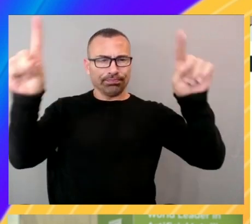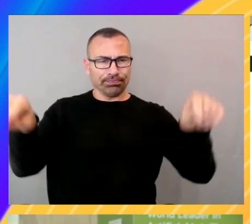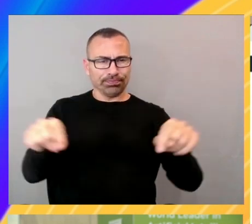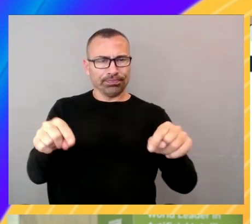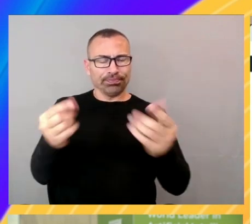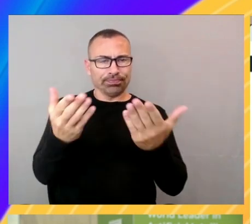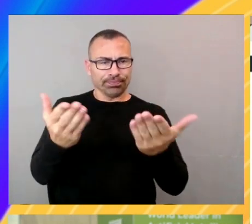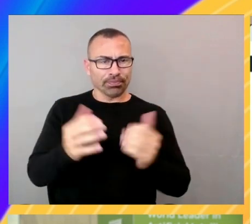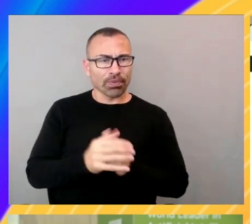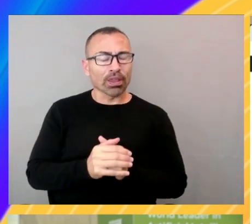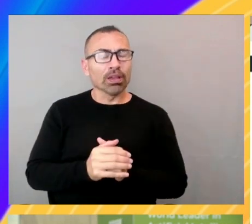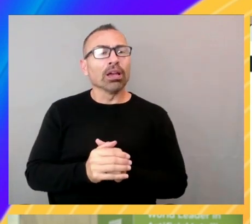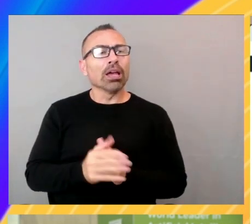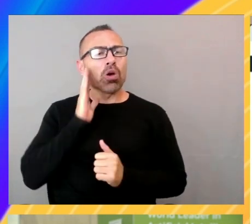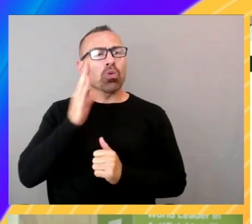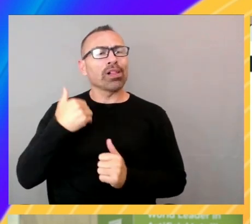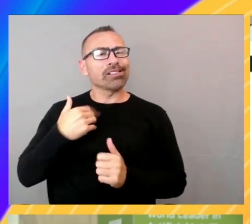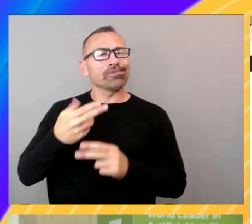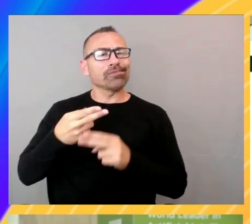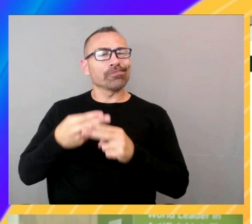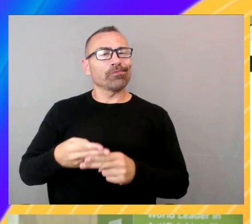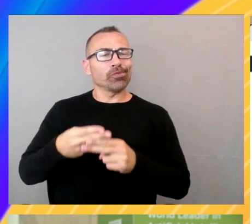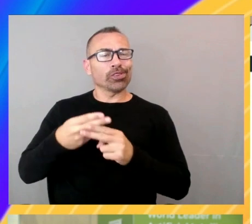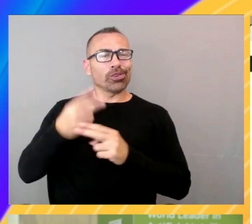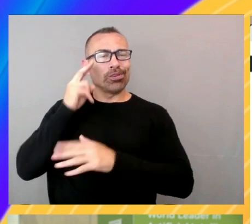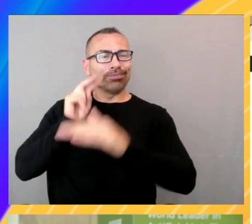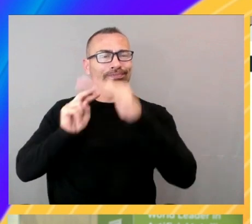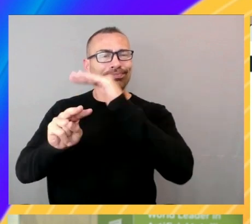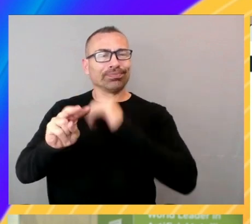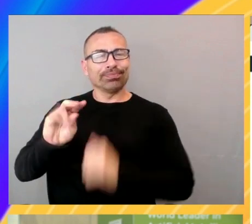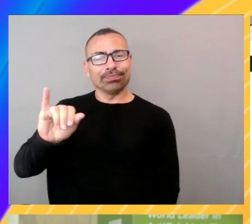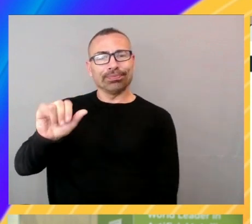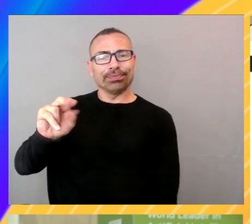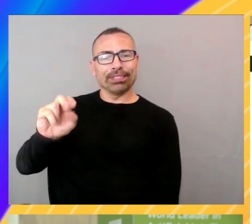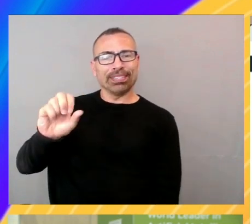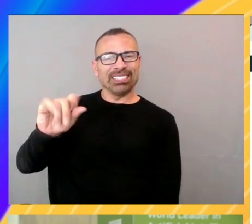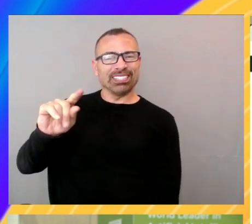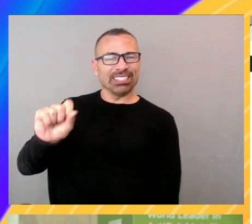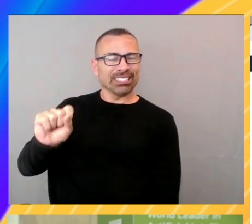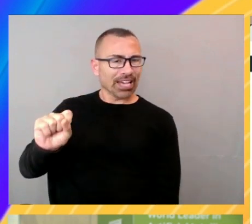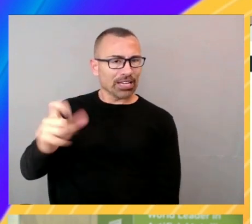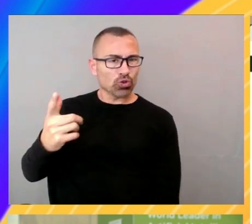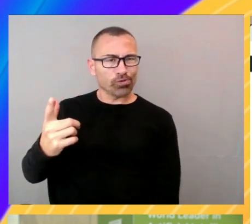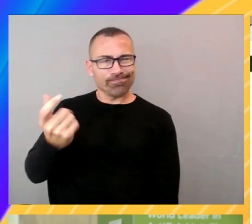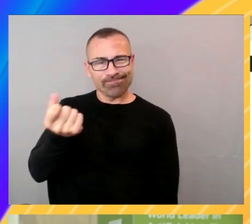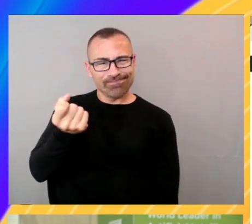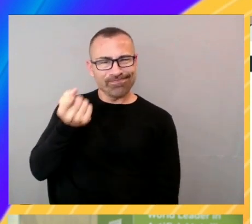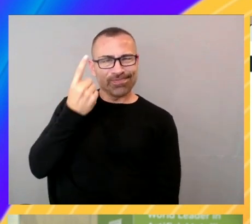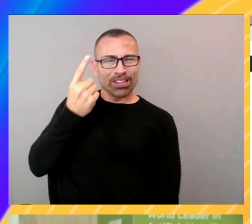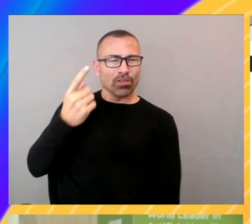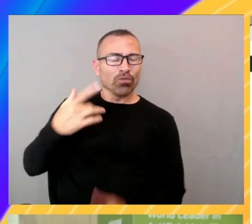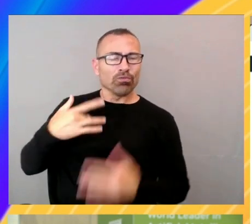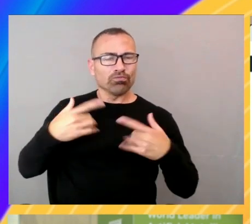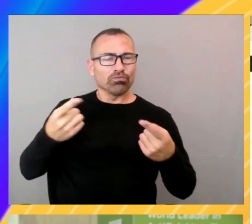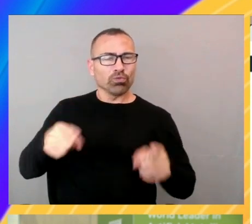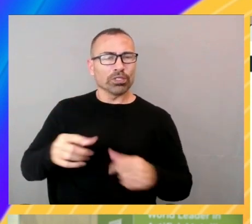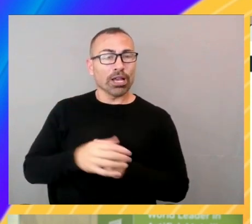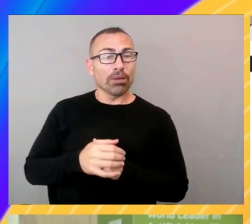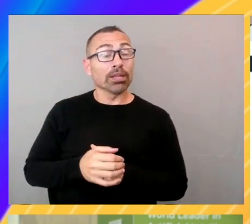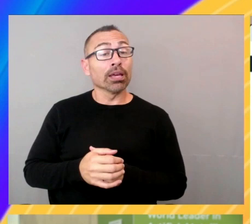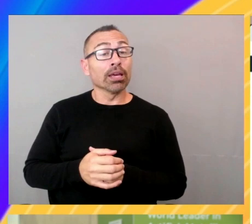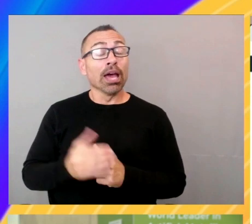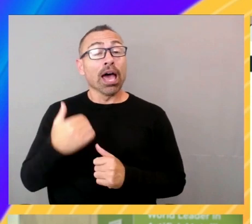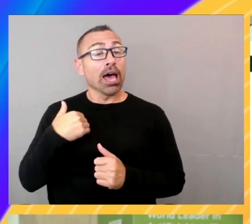the insights that is going to tell you. So the main dashboard will tell you how many resources that it's,